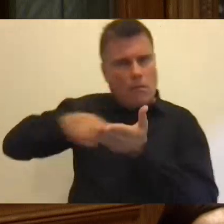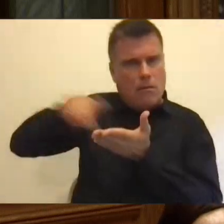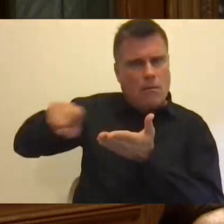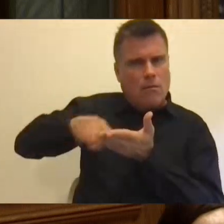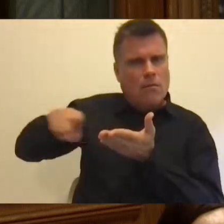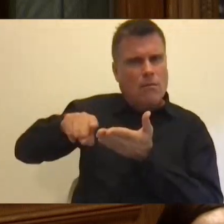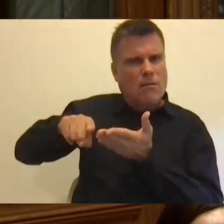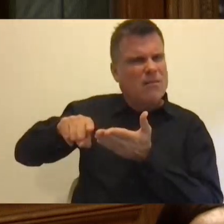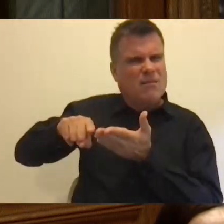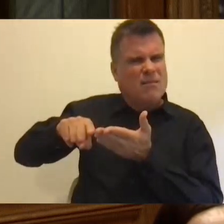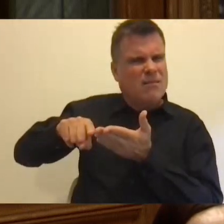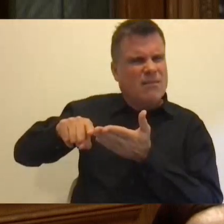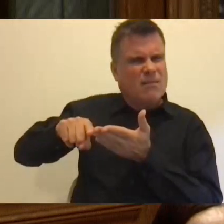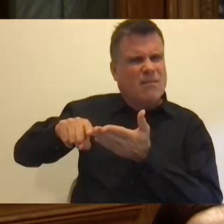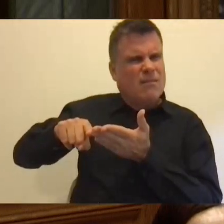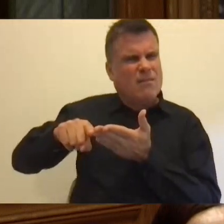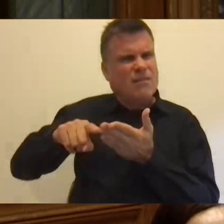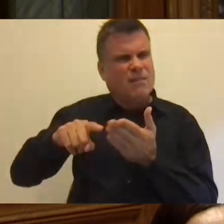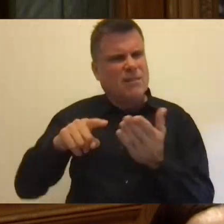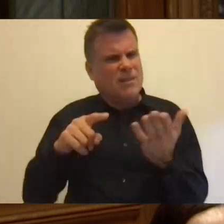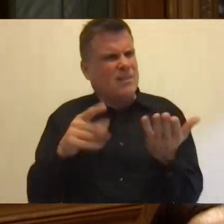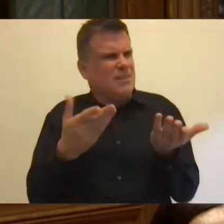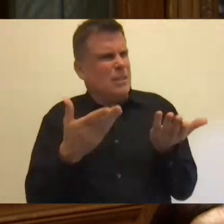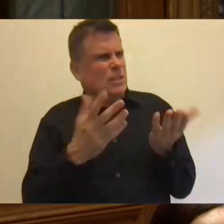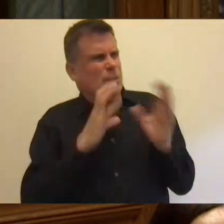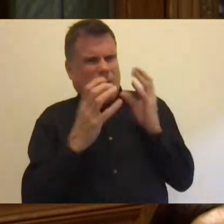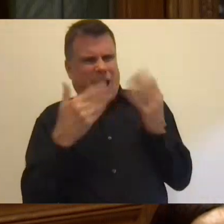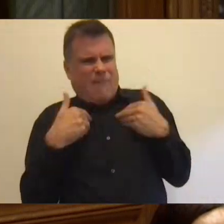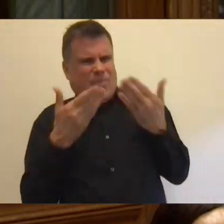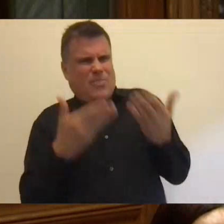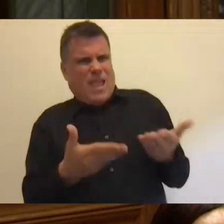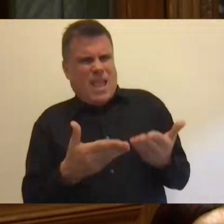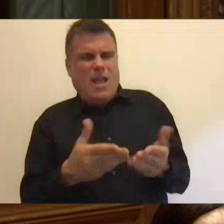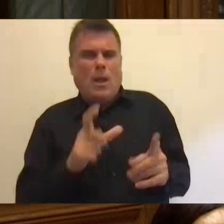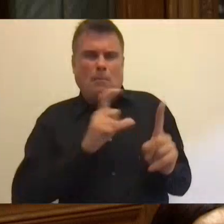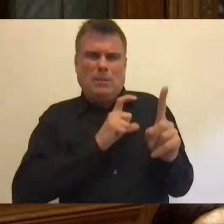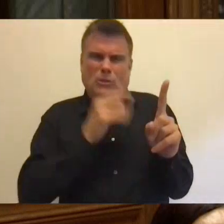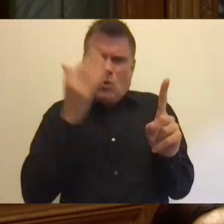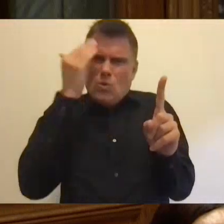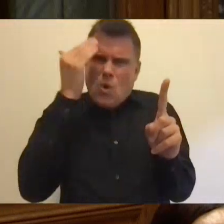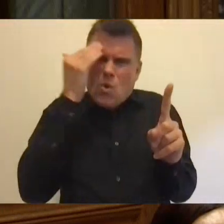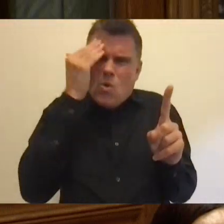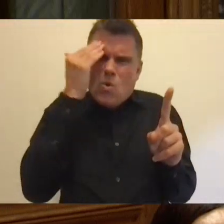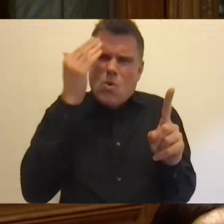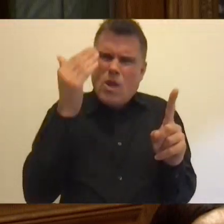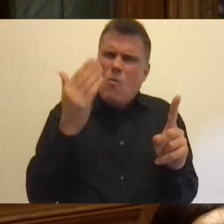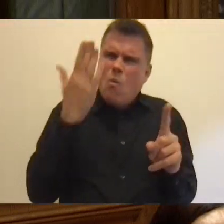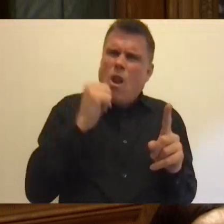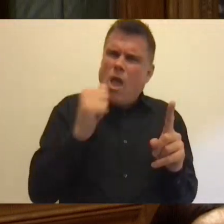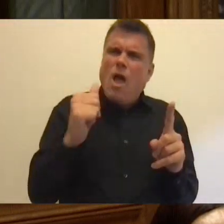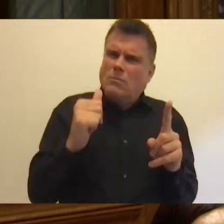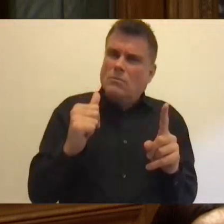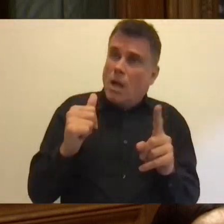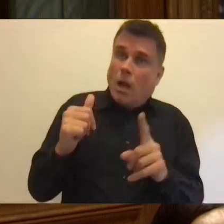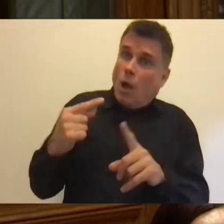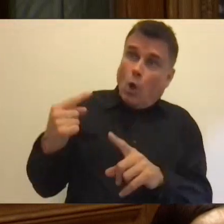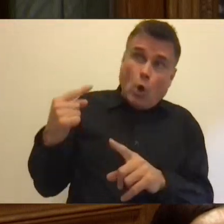Mr. Speaker. The CERG has vastly exceeded their projected budget year over year. In their first year,